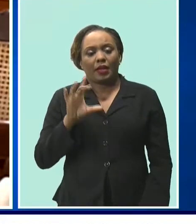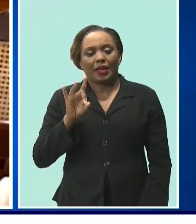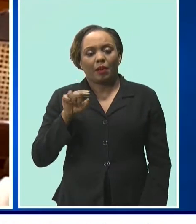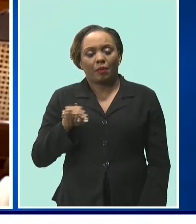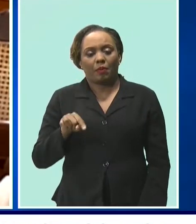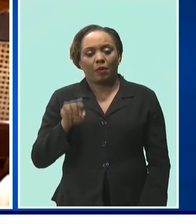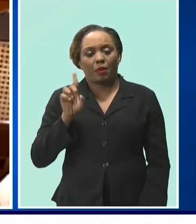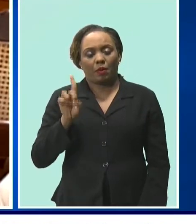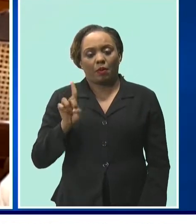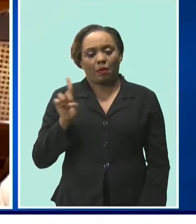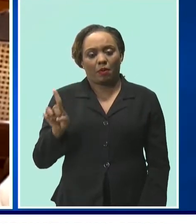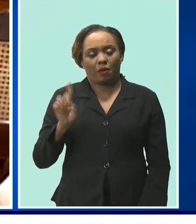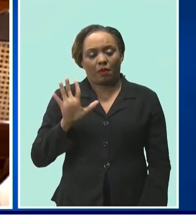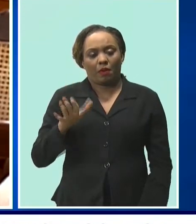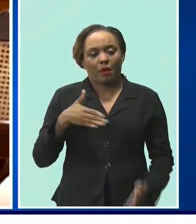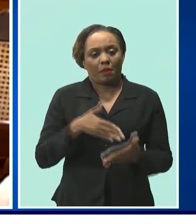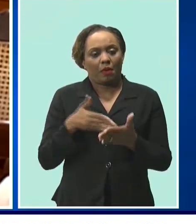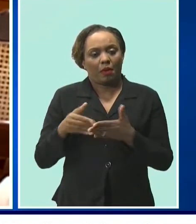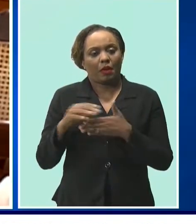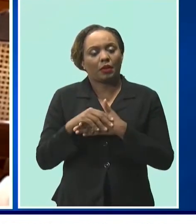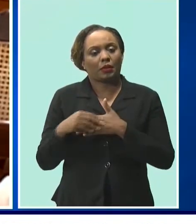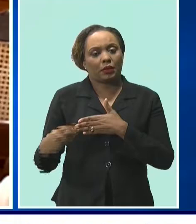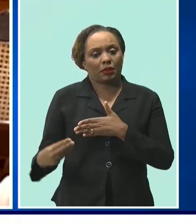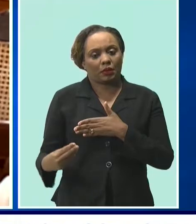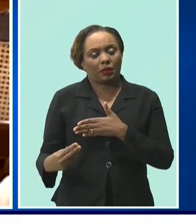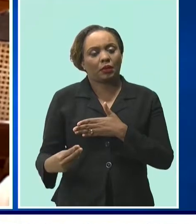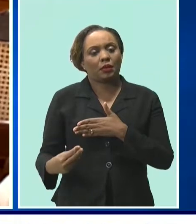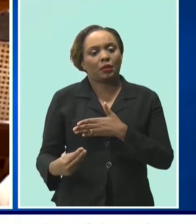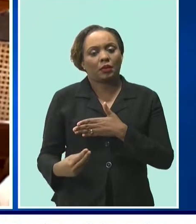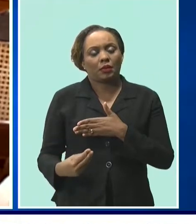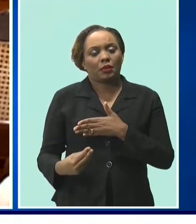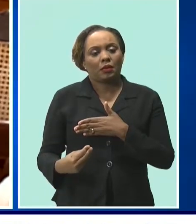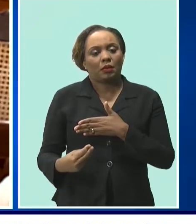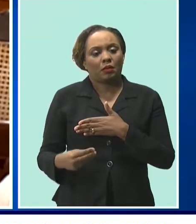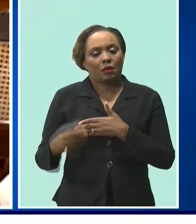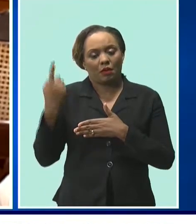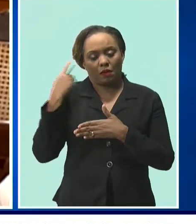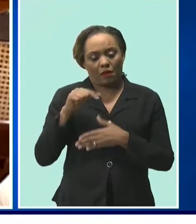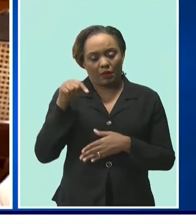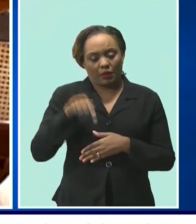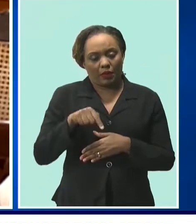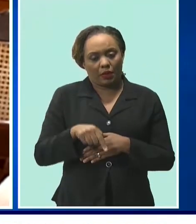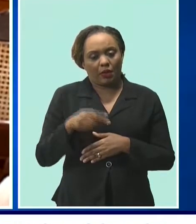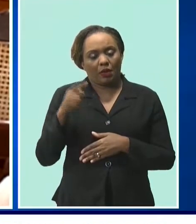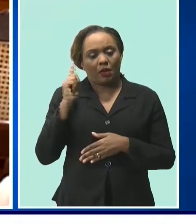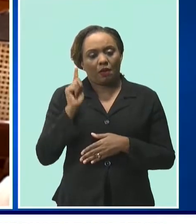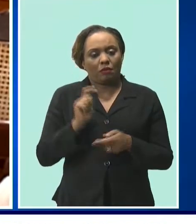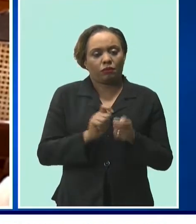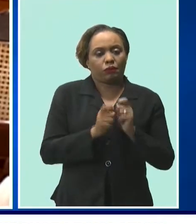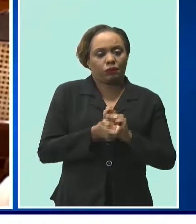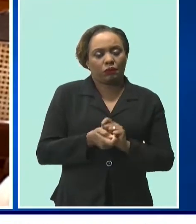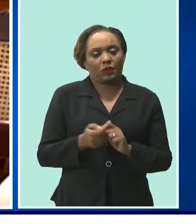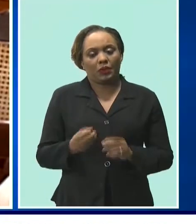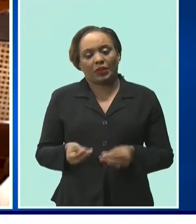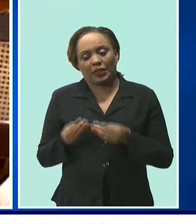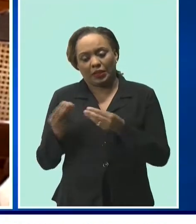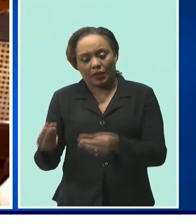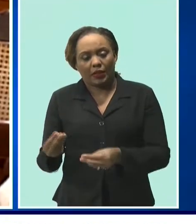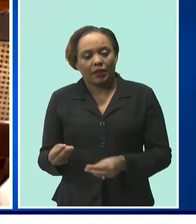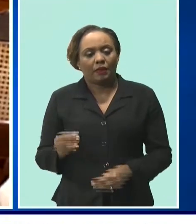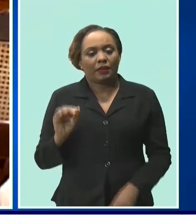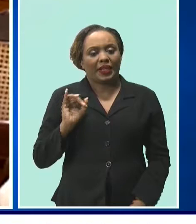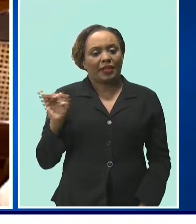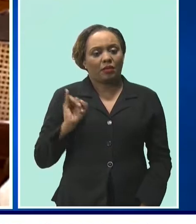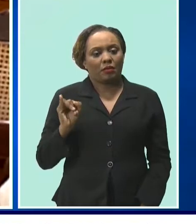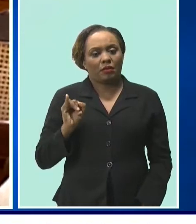$8.115 million in respect of Sagicor's assumption of pension liabilities of British American